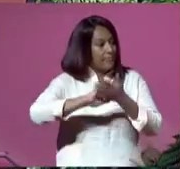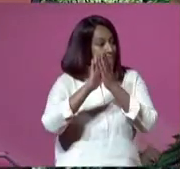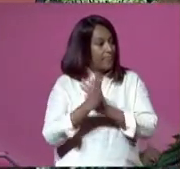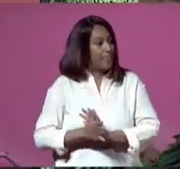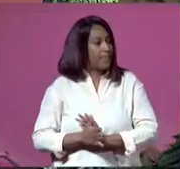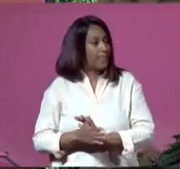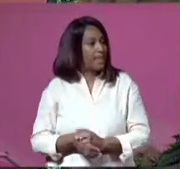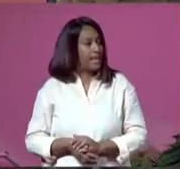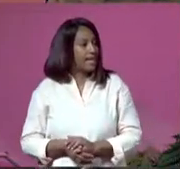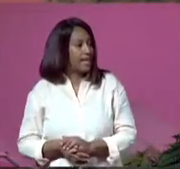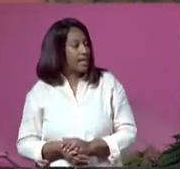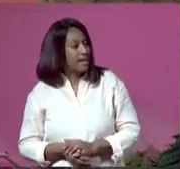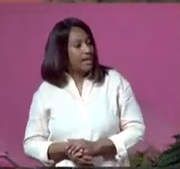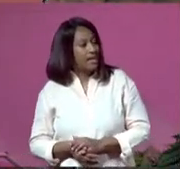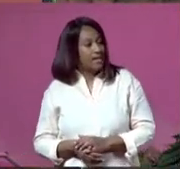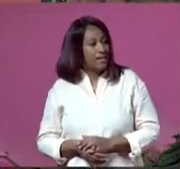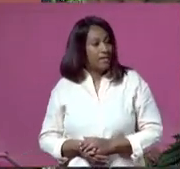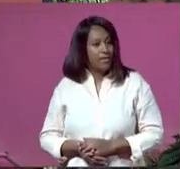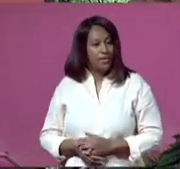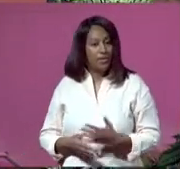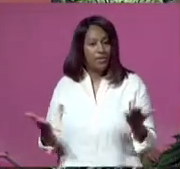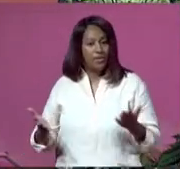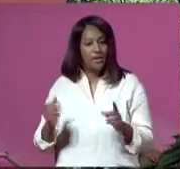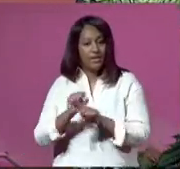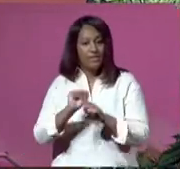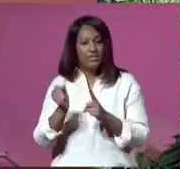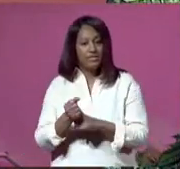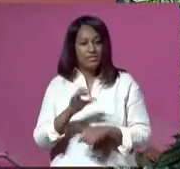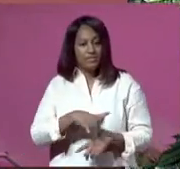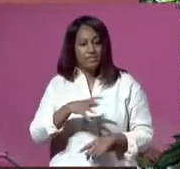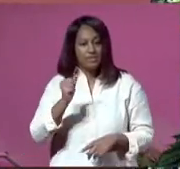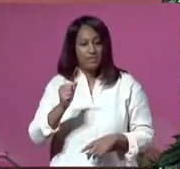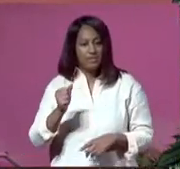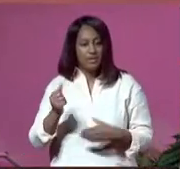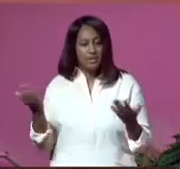What water pot did you pick up to bring to church with you,